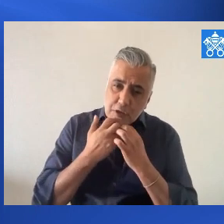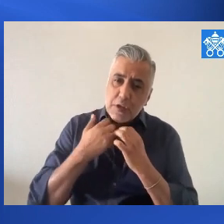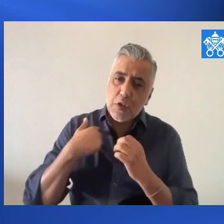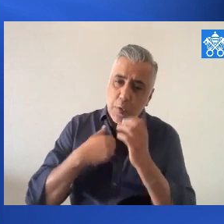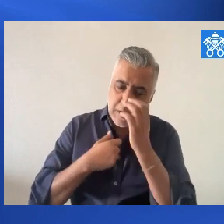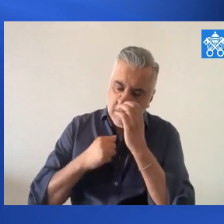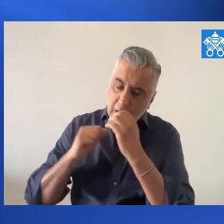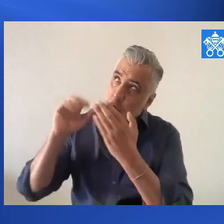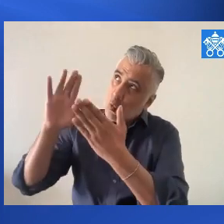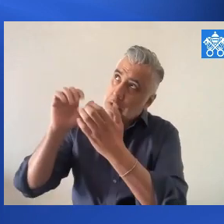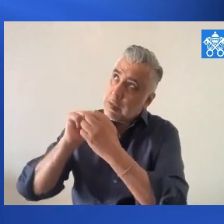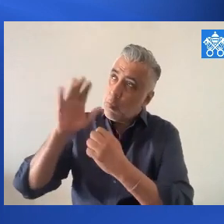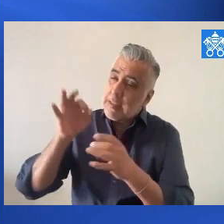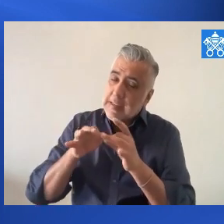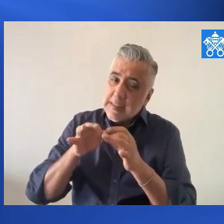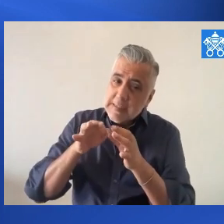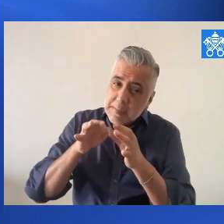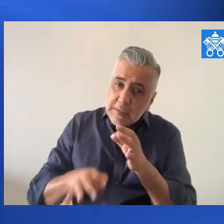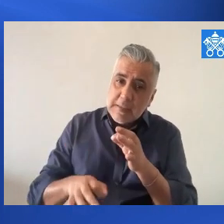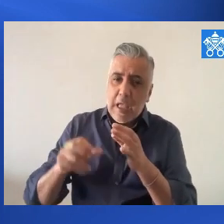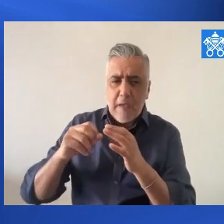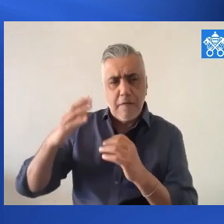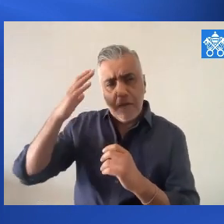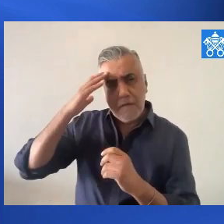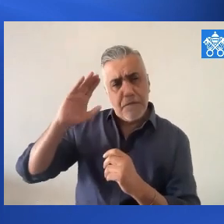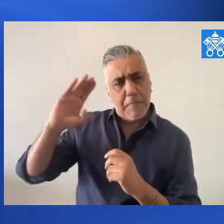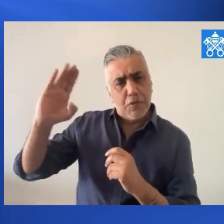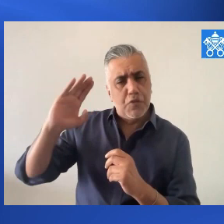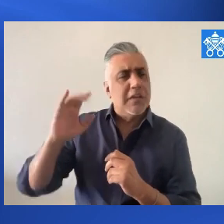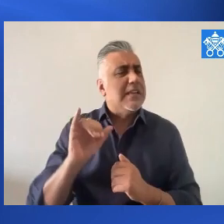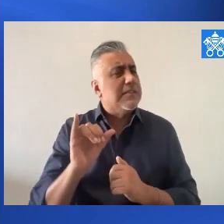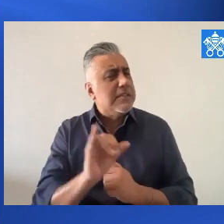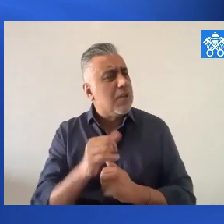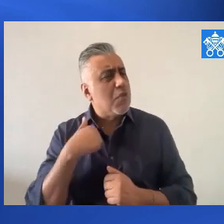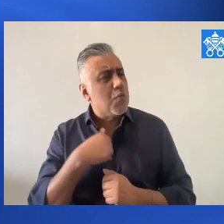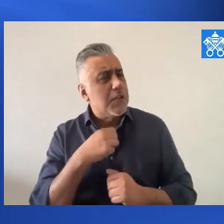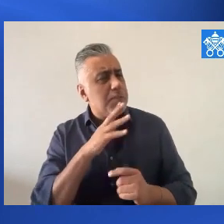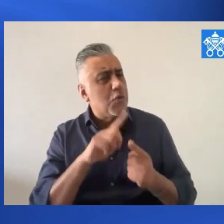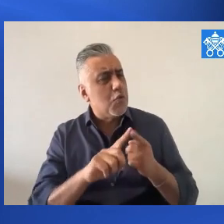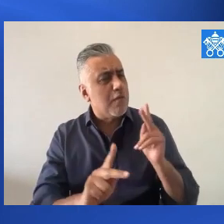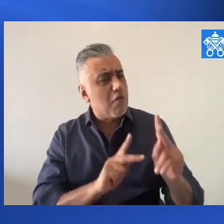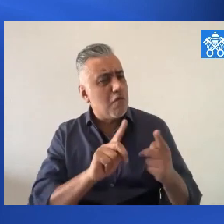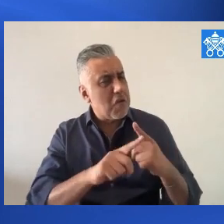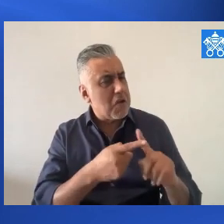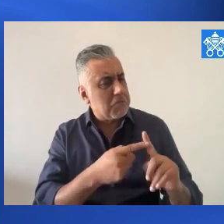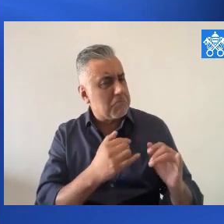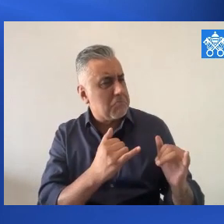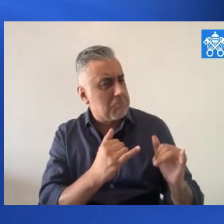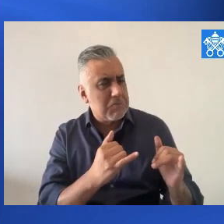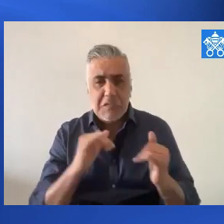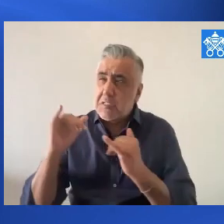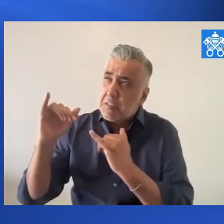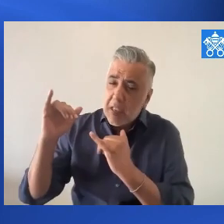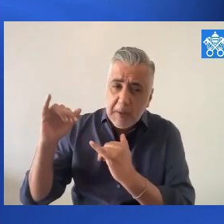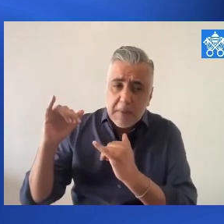affections, enabling us to address God with simplicity and familiarity, as one would speak to a friend.